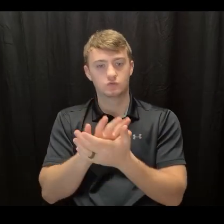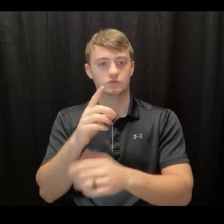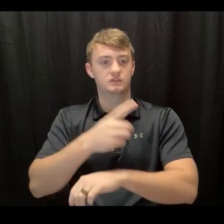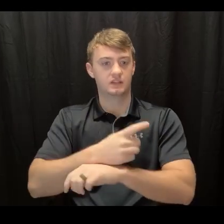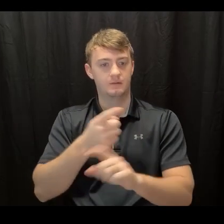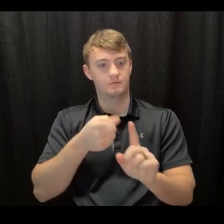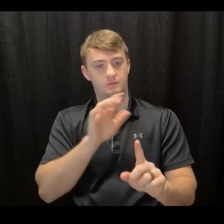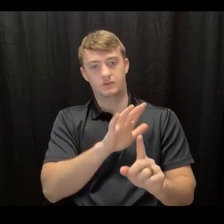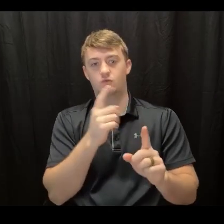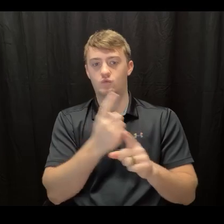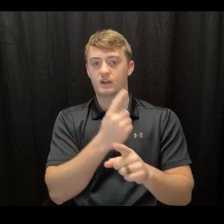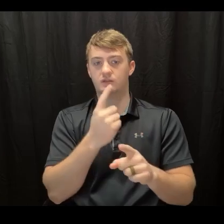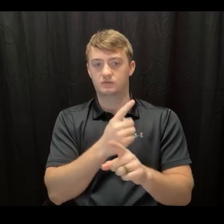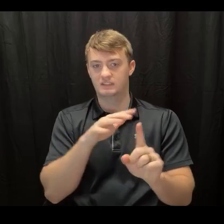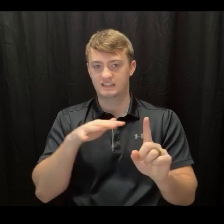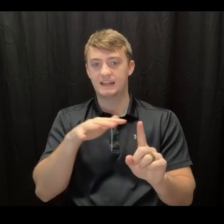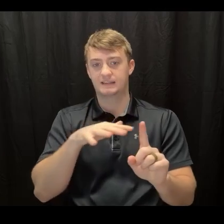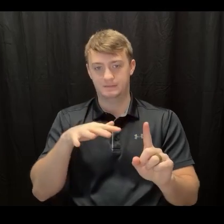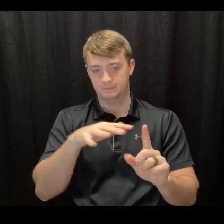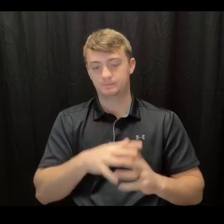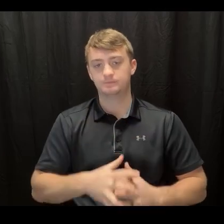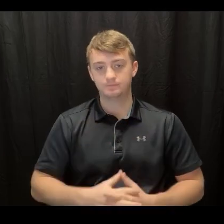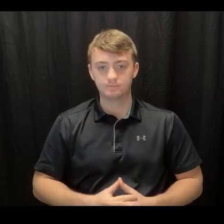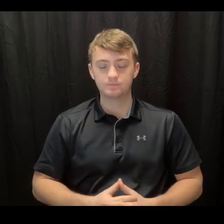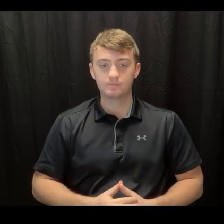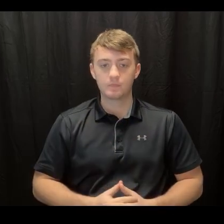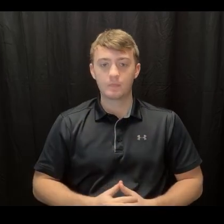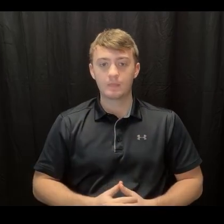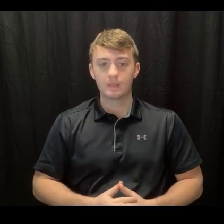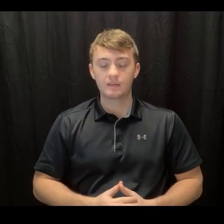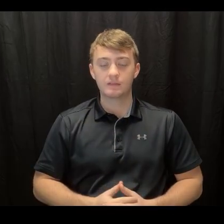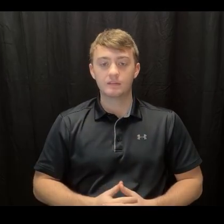from his regular setting. And